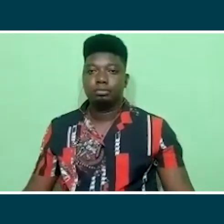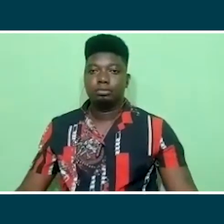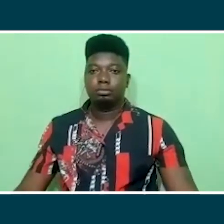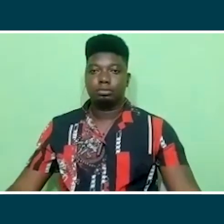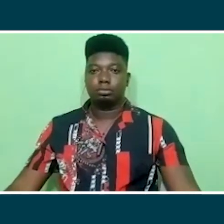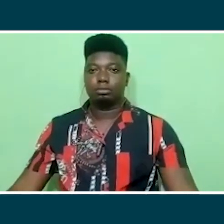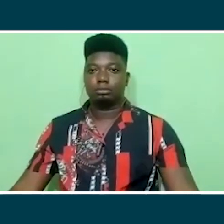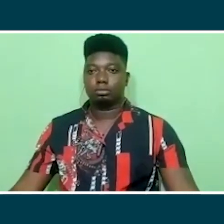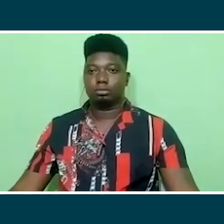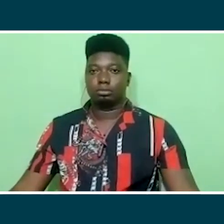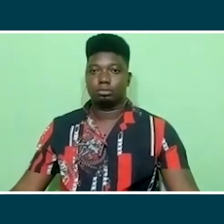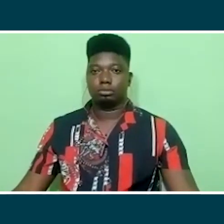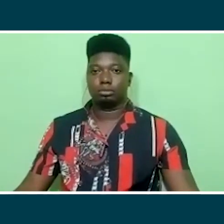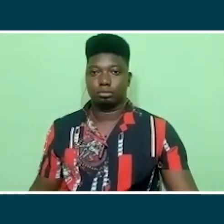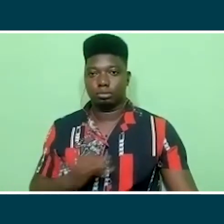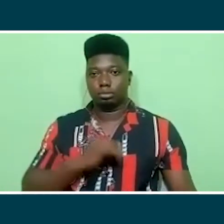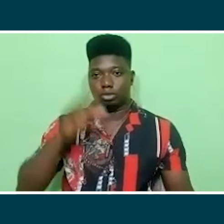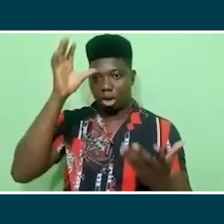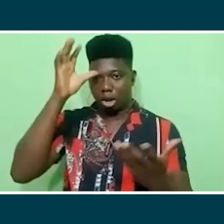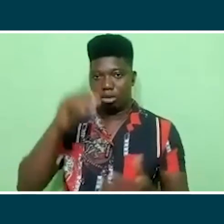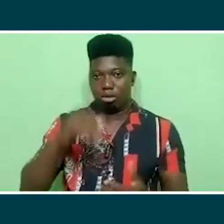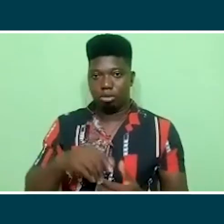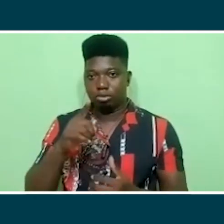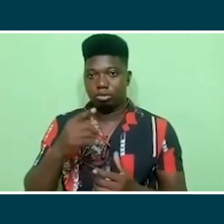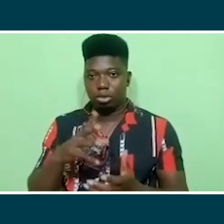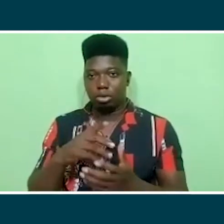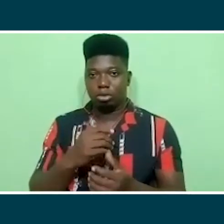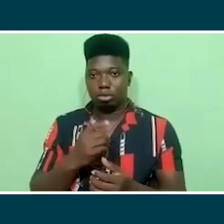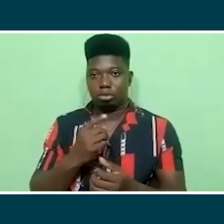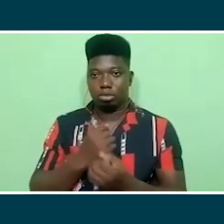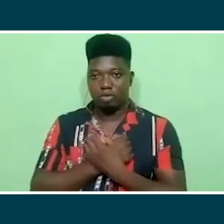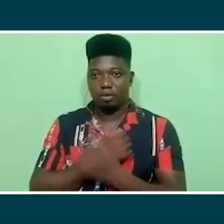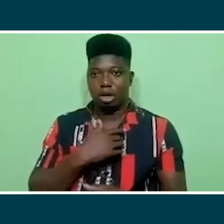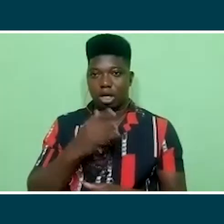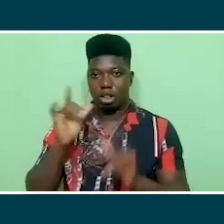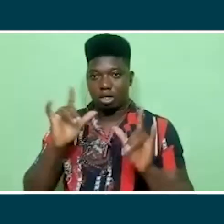I hope you learn to love you as I love you. Goodbye, everybody.